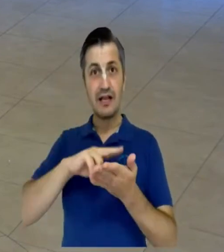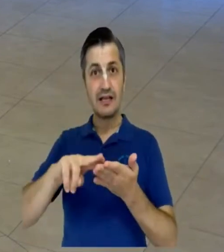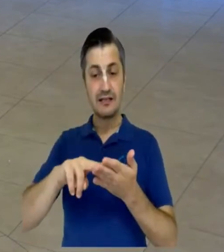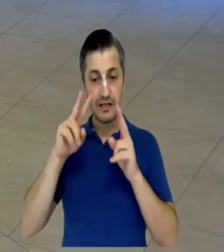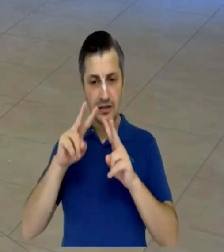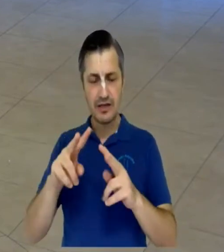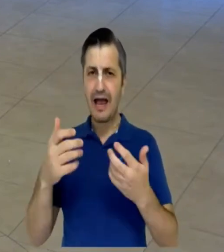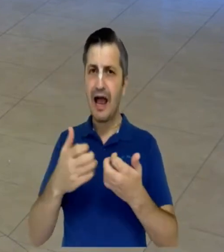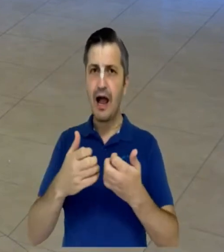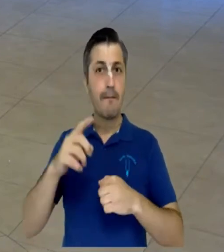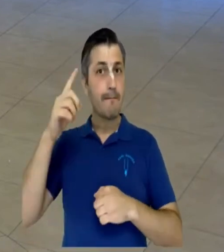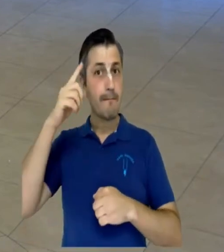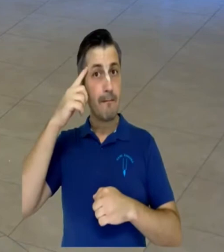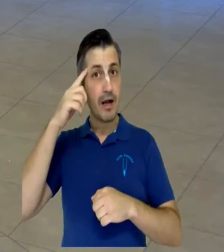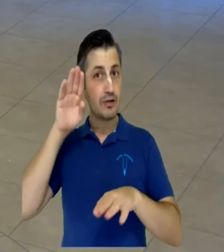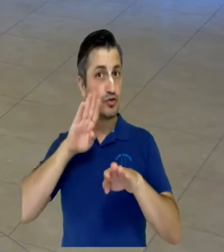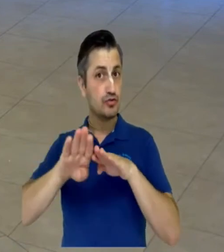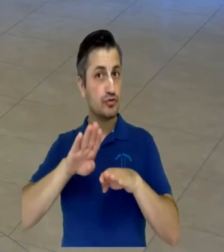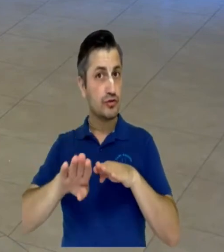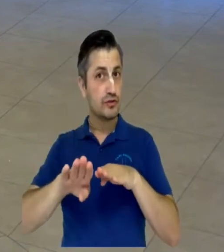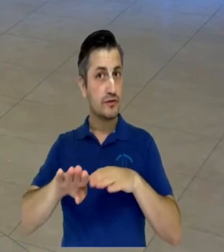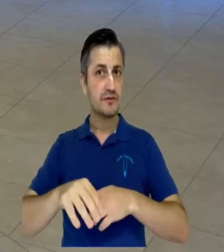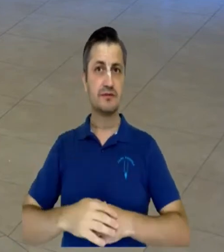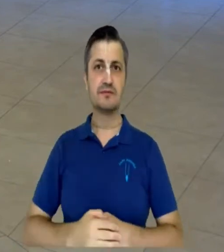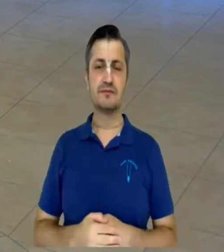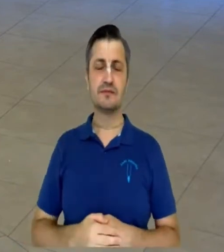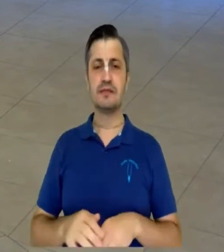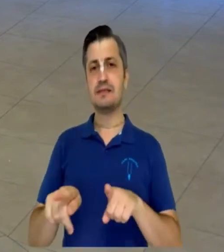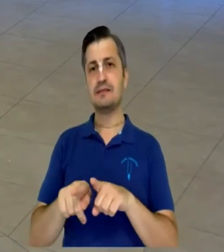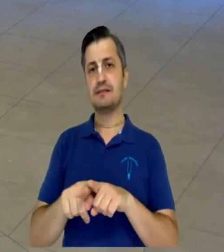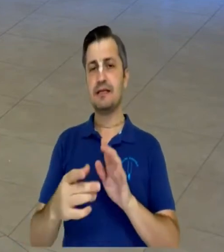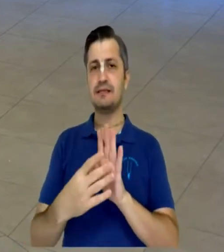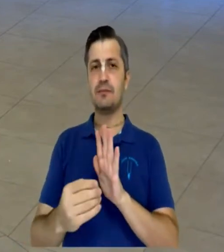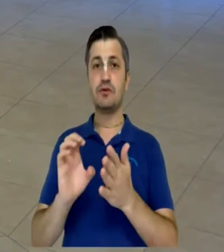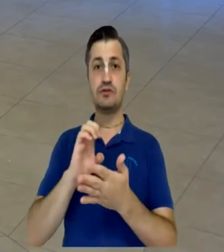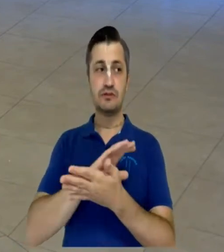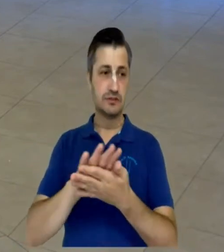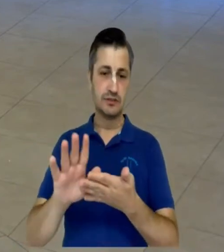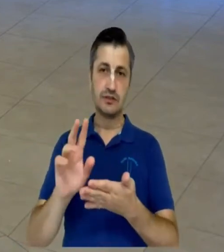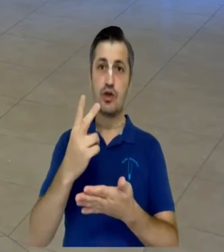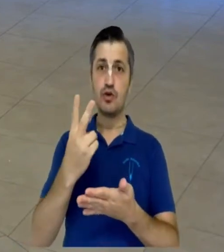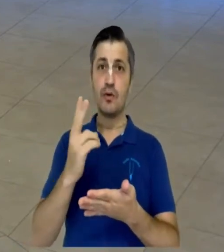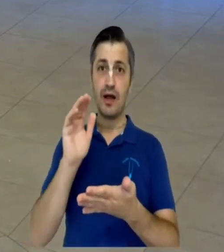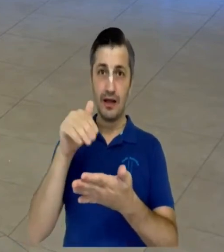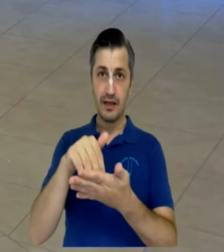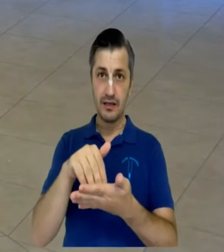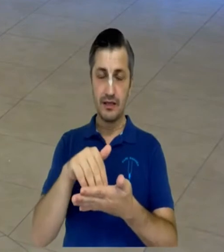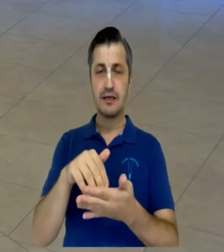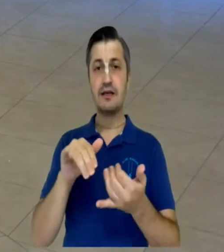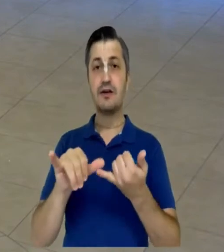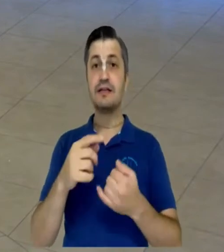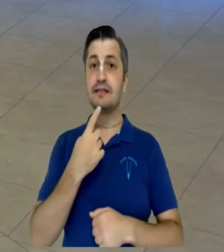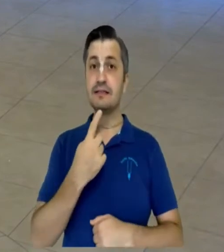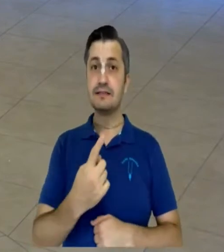And just like, and also in the second chapter of the Bhagavad Gita, Krishna mentions that some see the